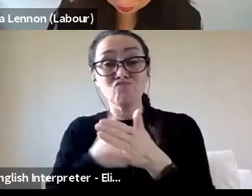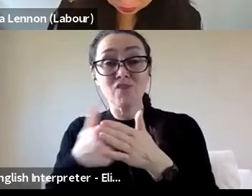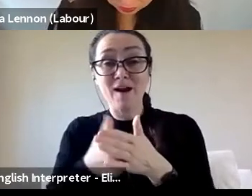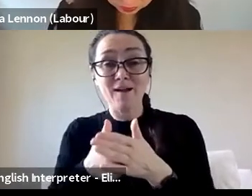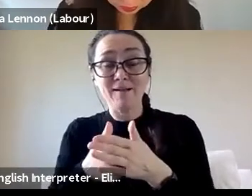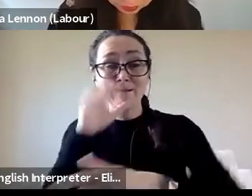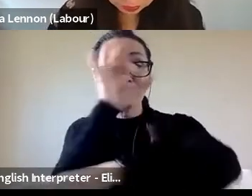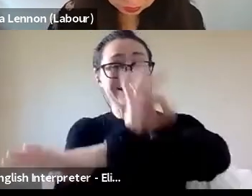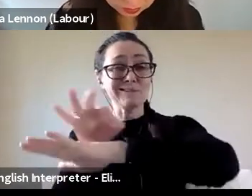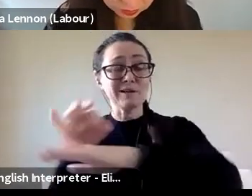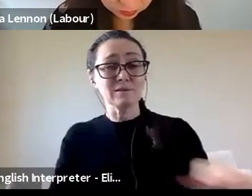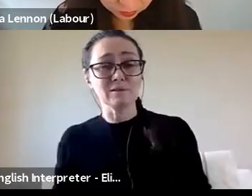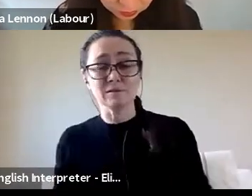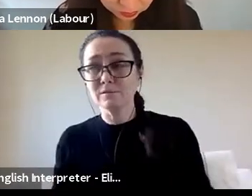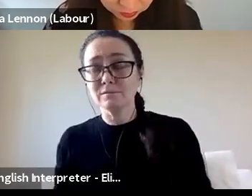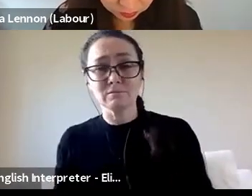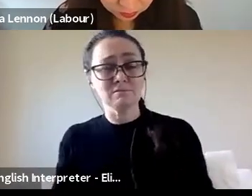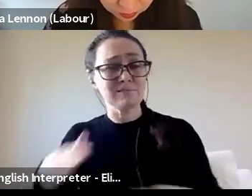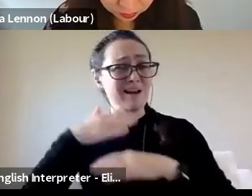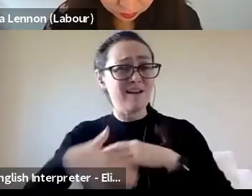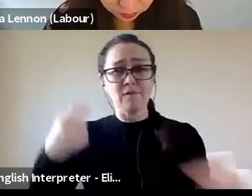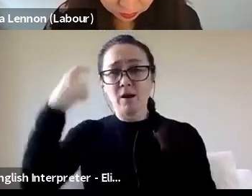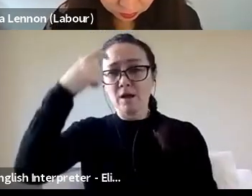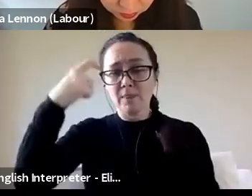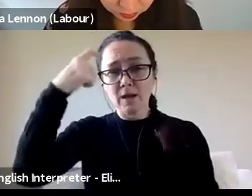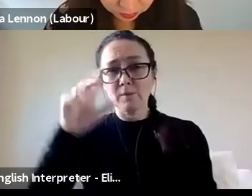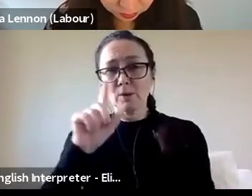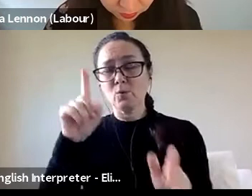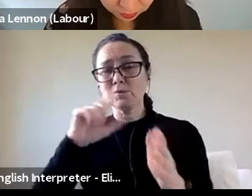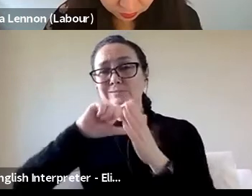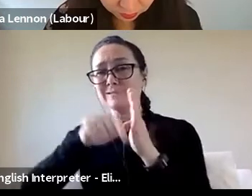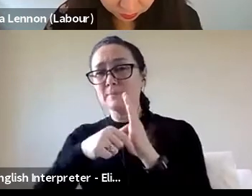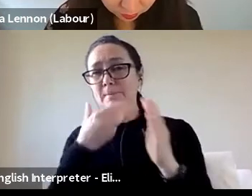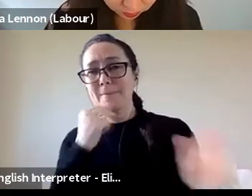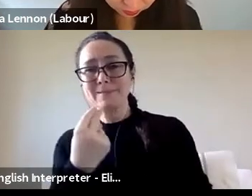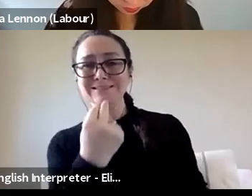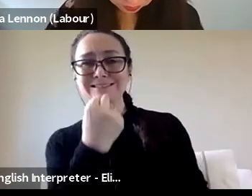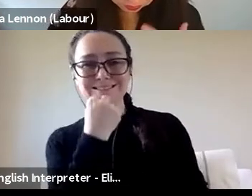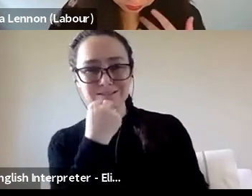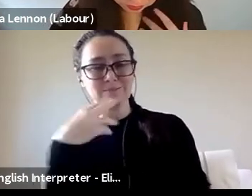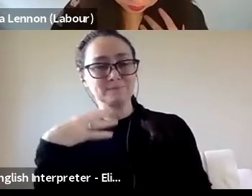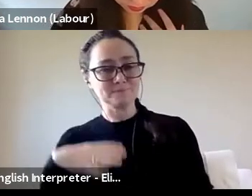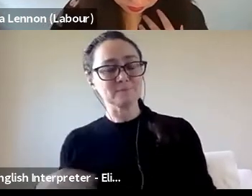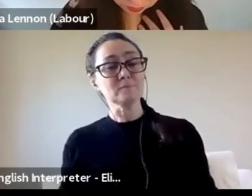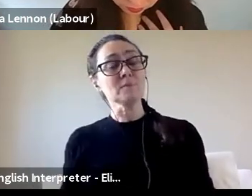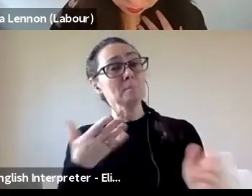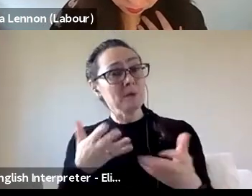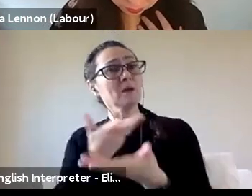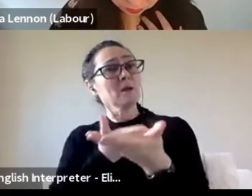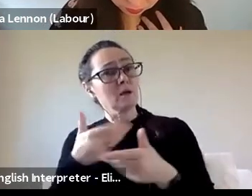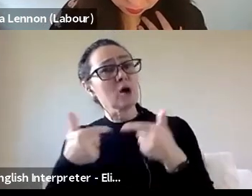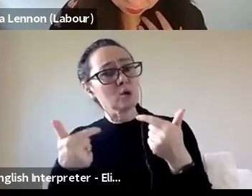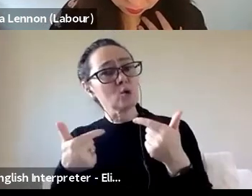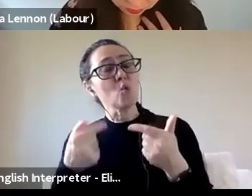no concept of what it will be. And the other issue is, Pennie, very quickly, we talk a lot, and quite rightly, about those with